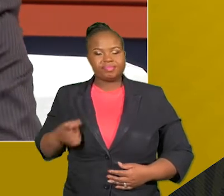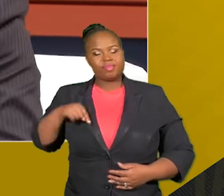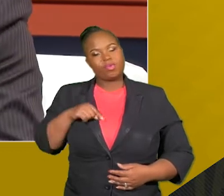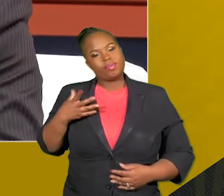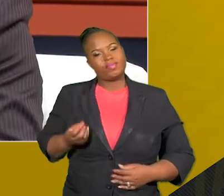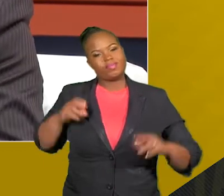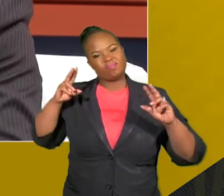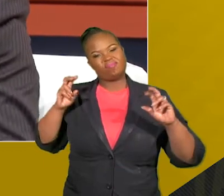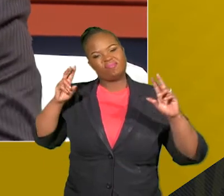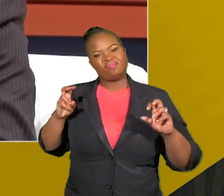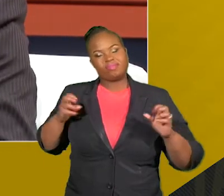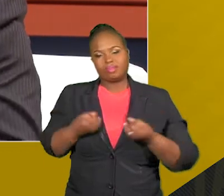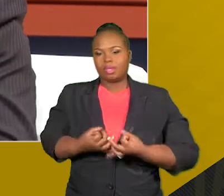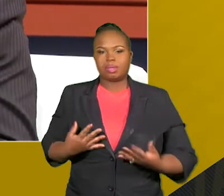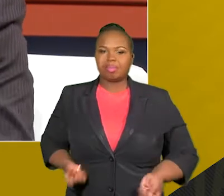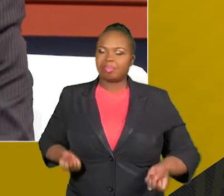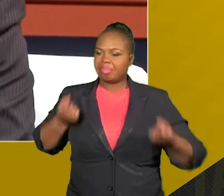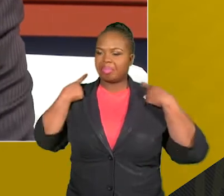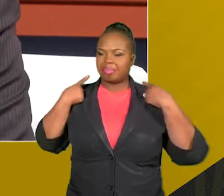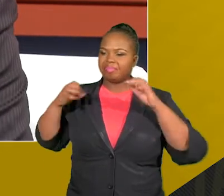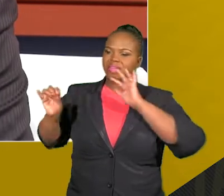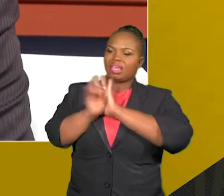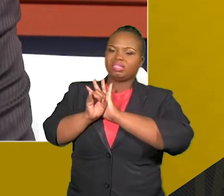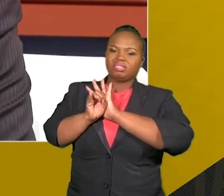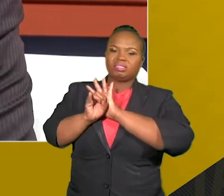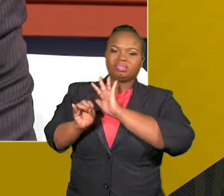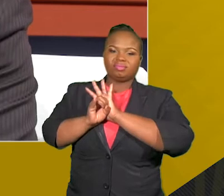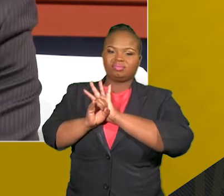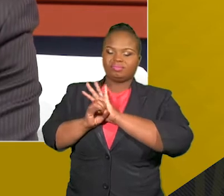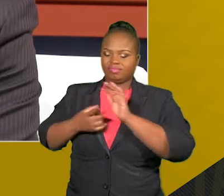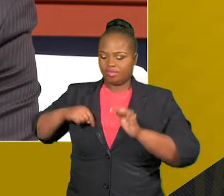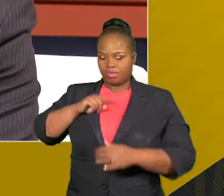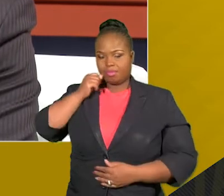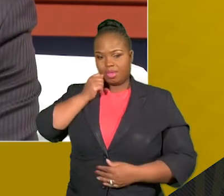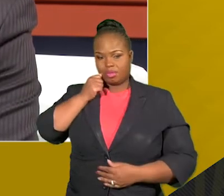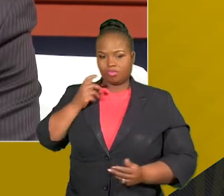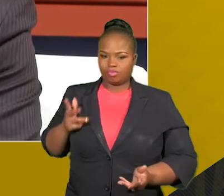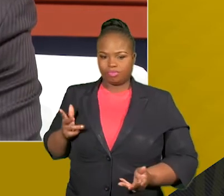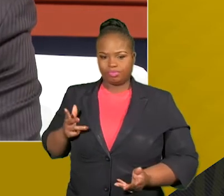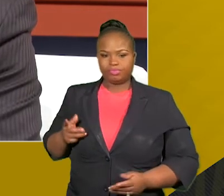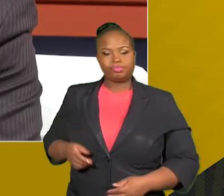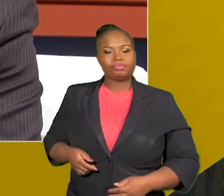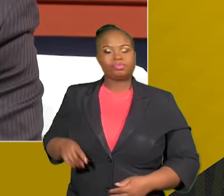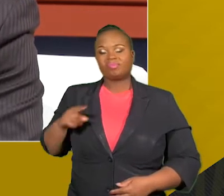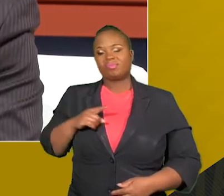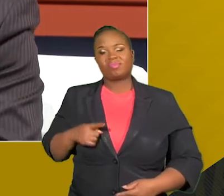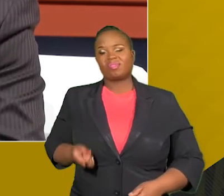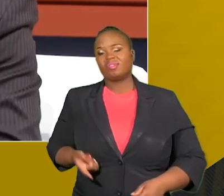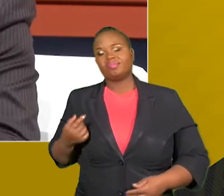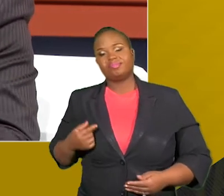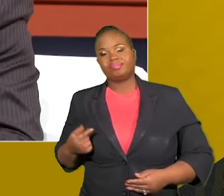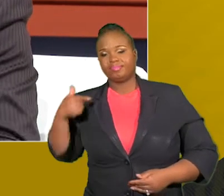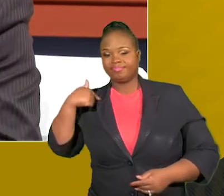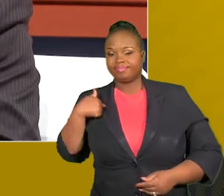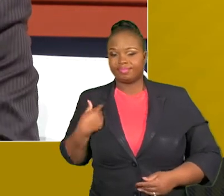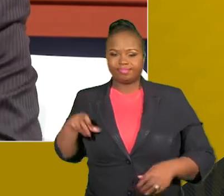of misunderstanding your identity are relevant. Okay. Right. I mean, we can come up with all. Now,